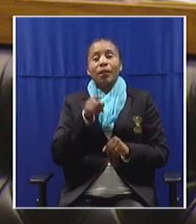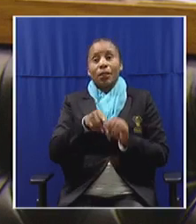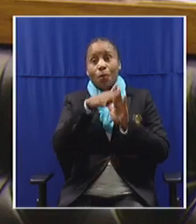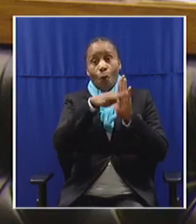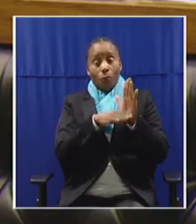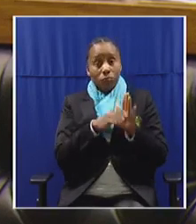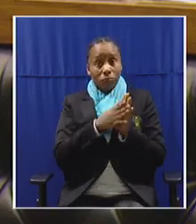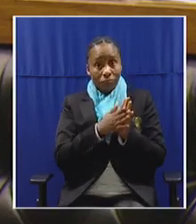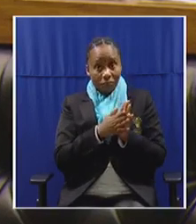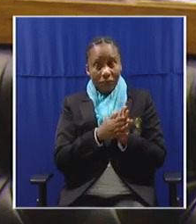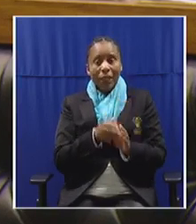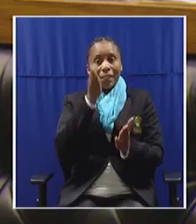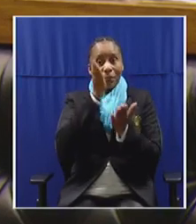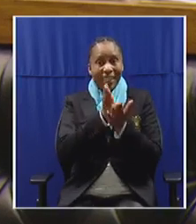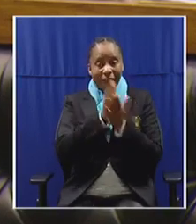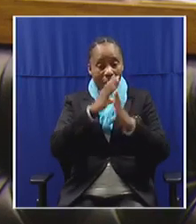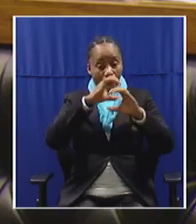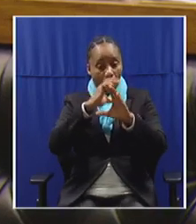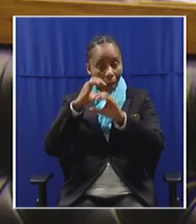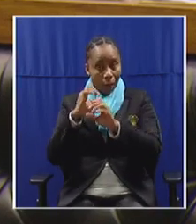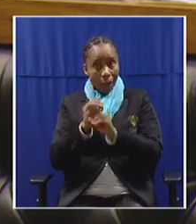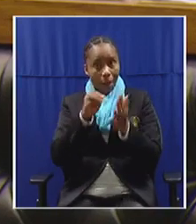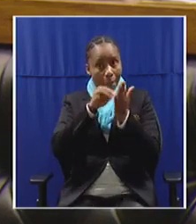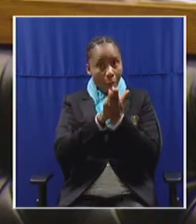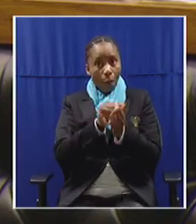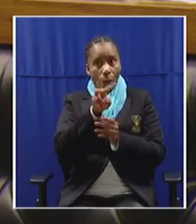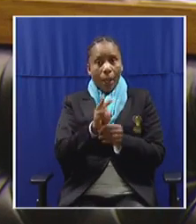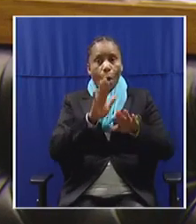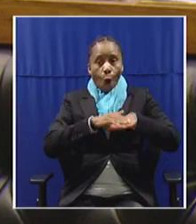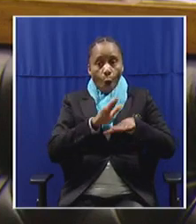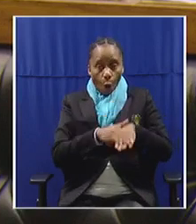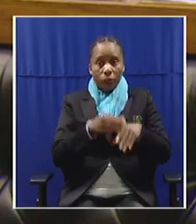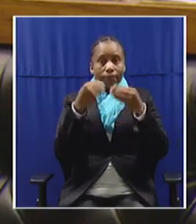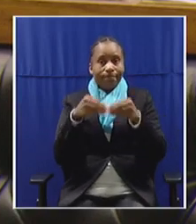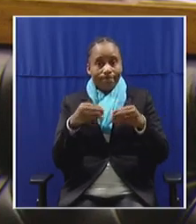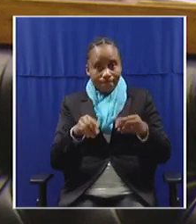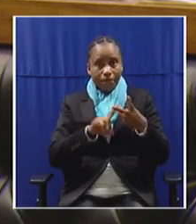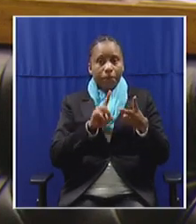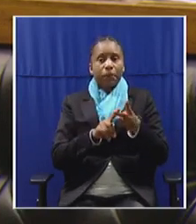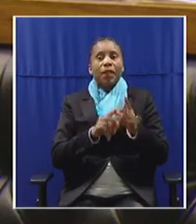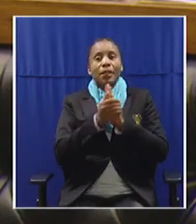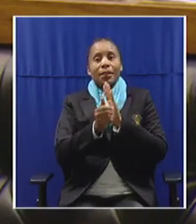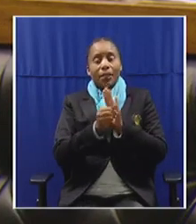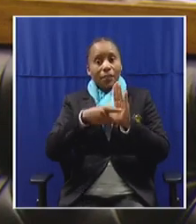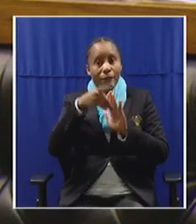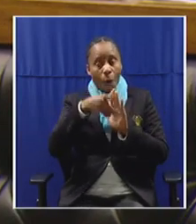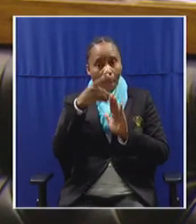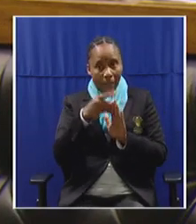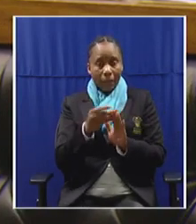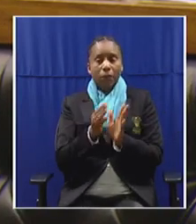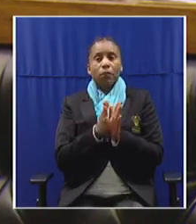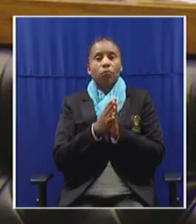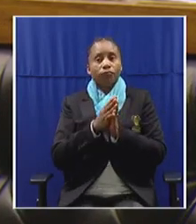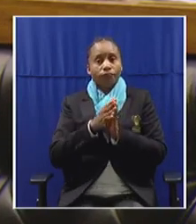specific focus will continue to be put on enterprise and skills development initiatives to